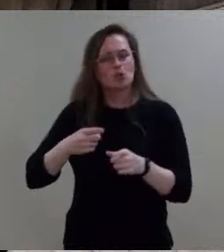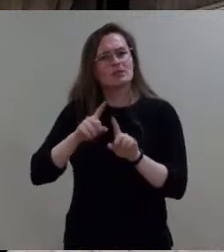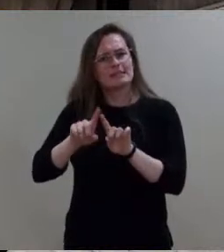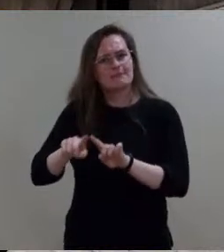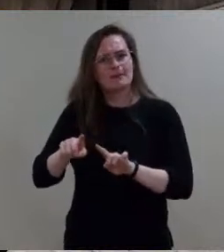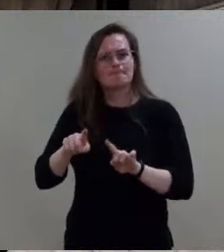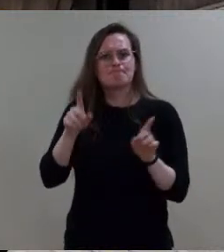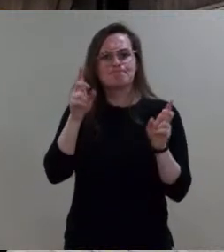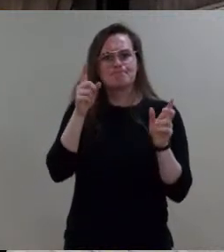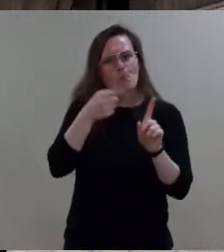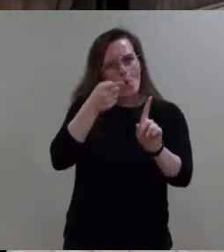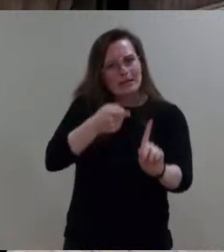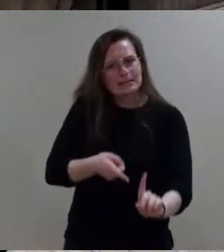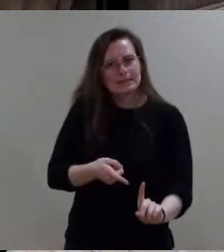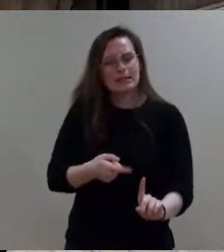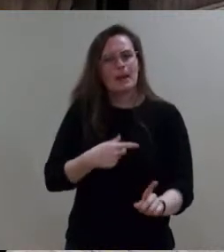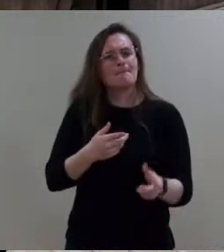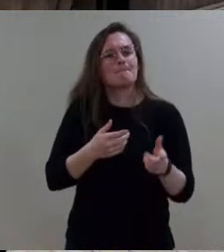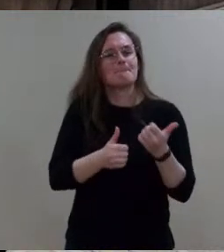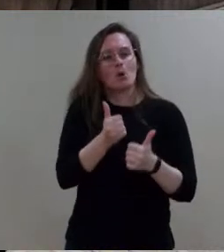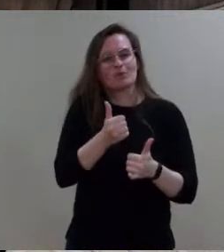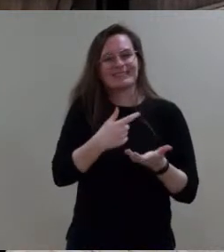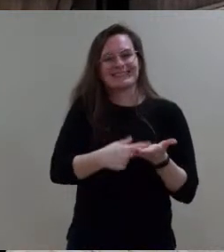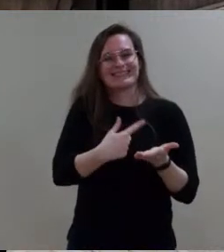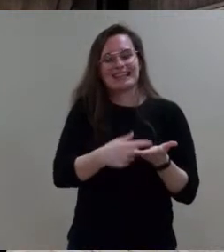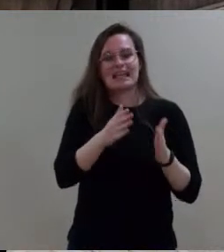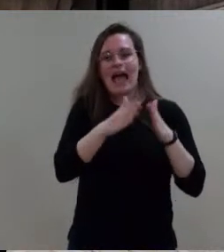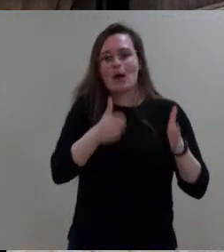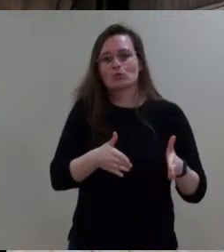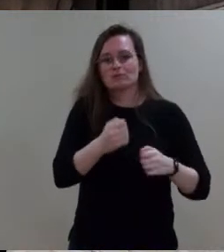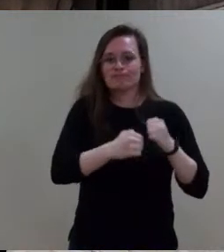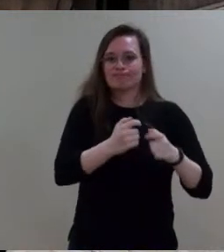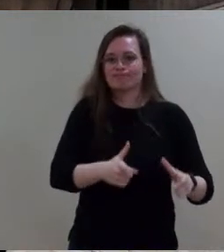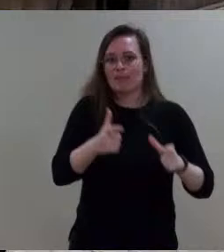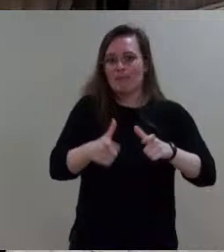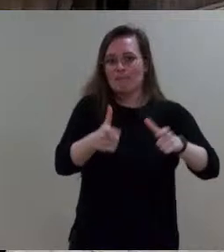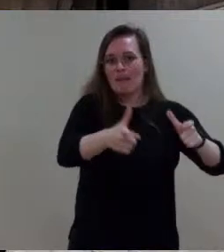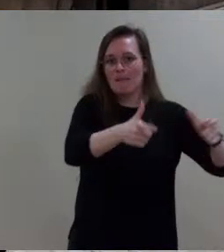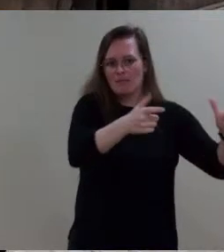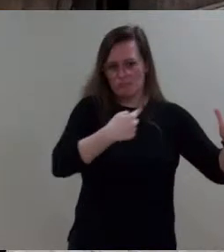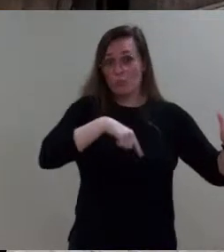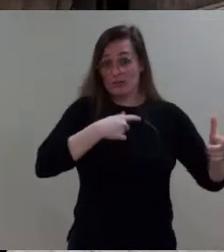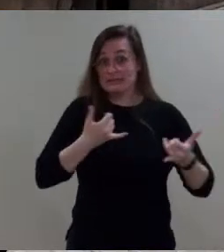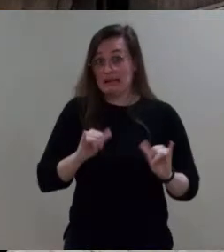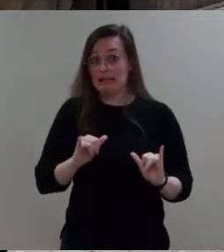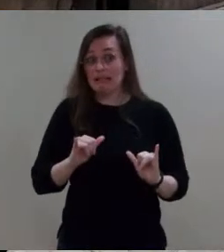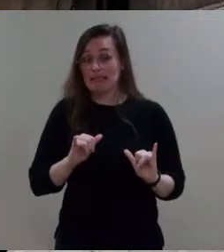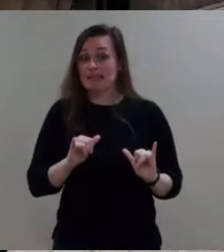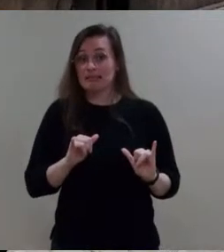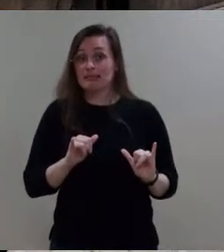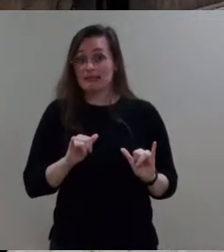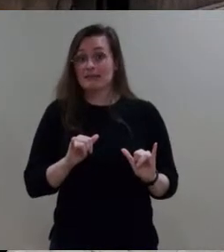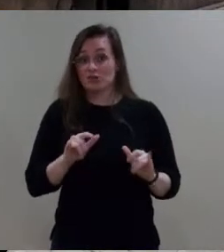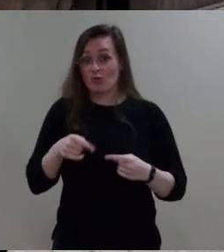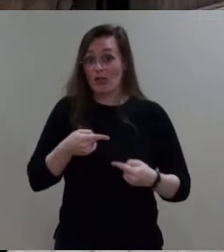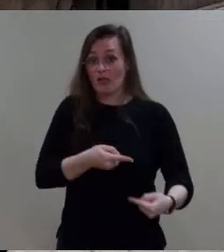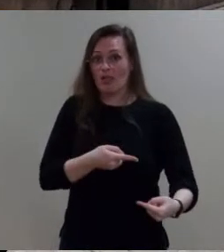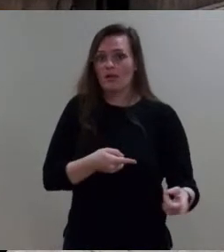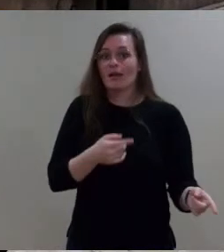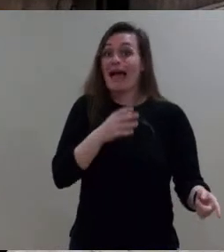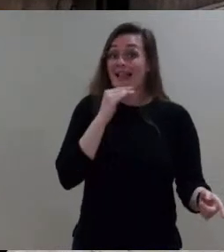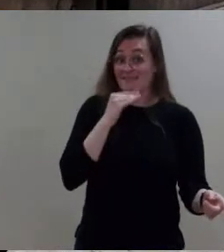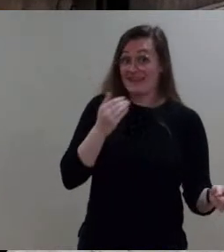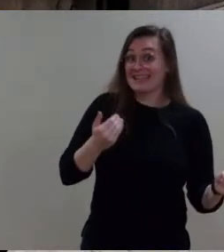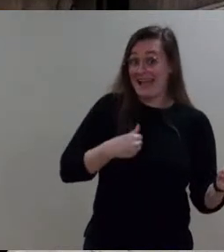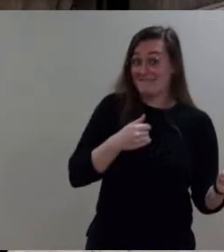mostly about housing infrastructure, which we also deal with, by the way. And Halifax does have a deed transfer tax, and we don't.